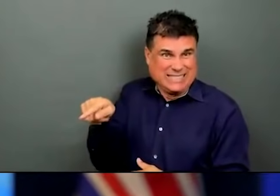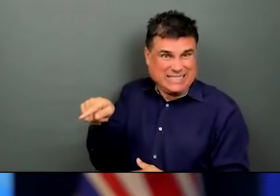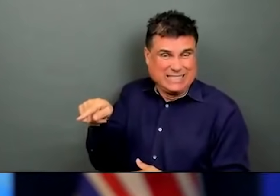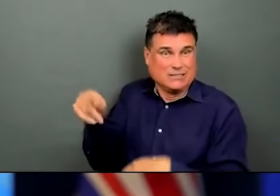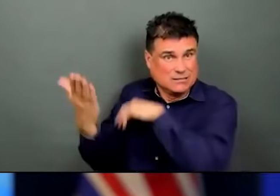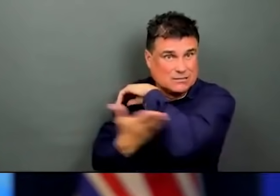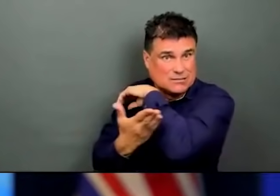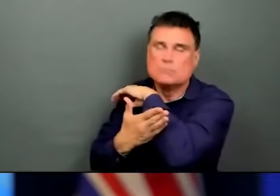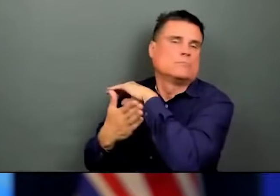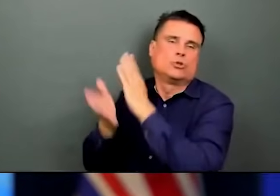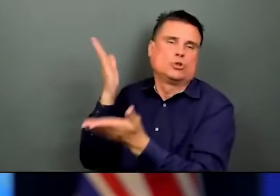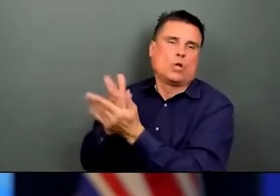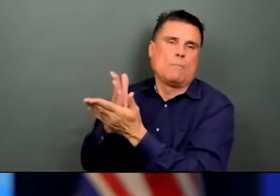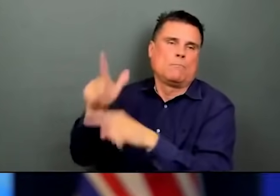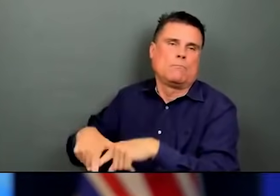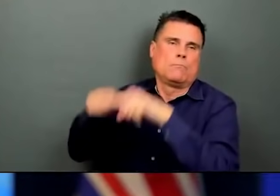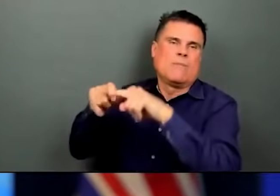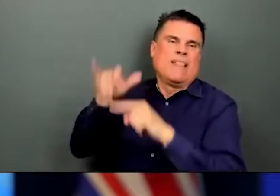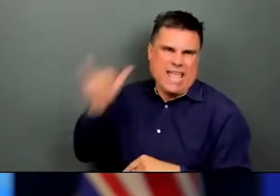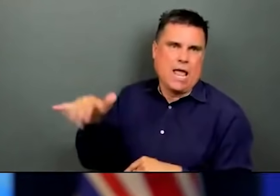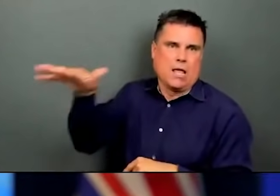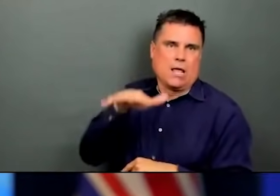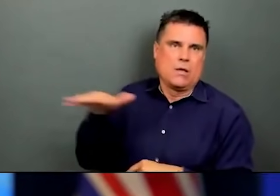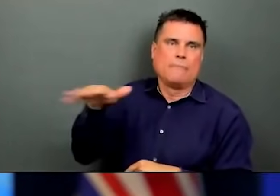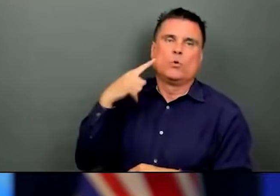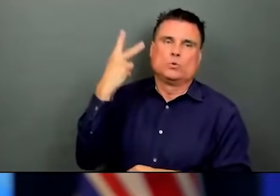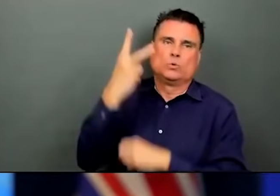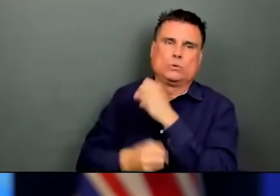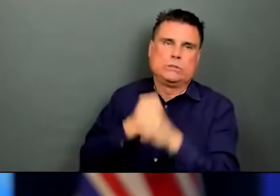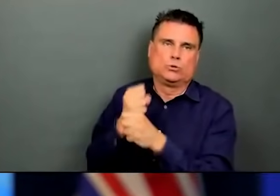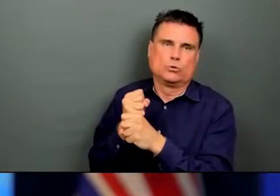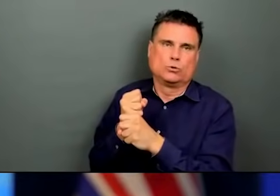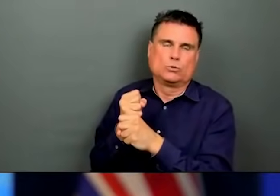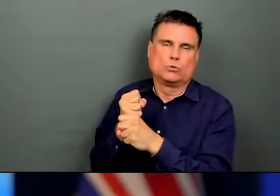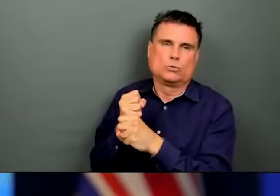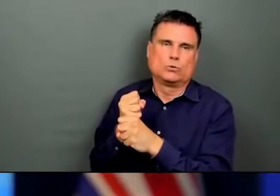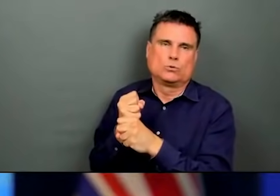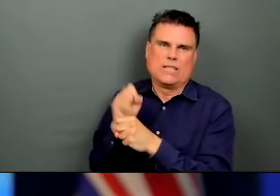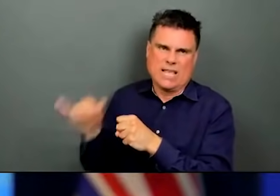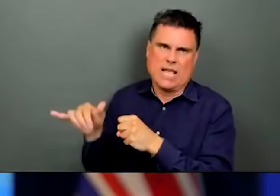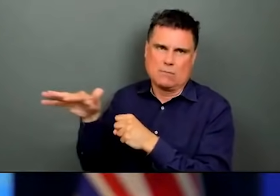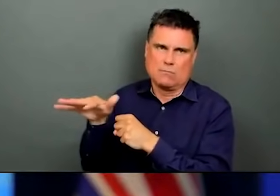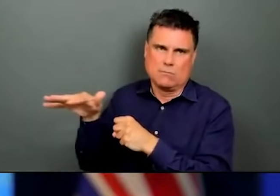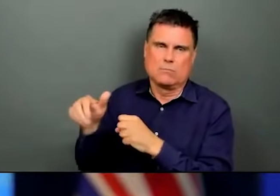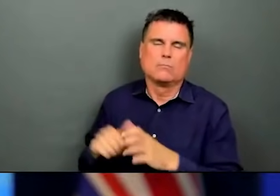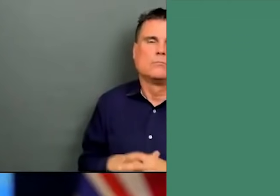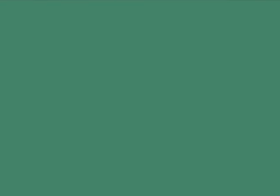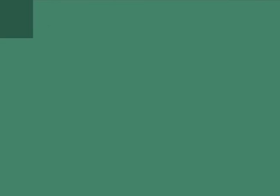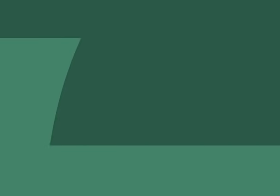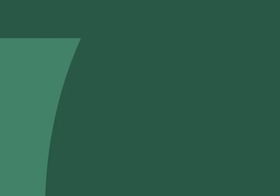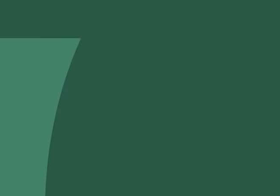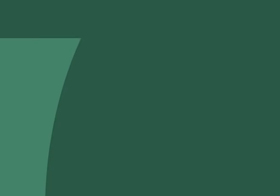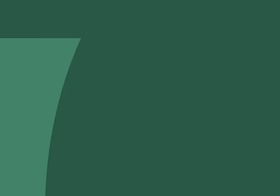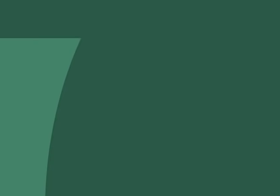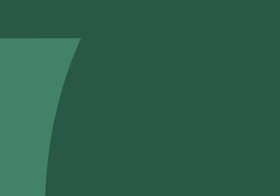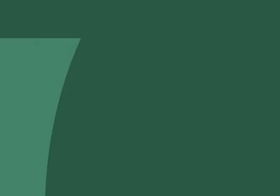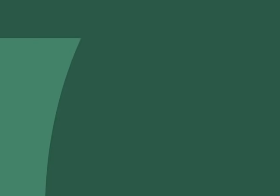the rules of engagement with the province, as well as the needs and desires of the title holders.